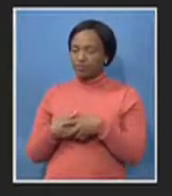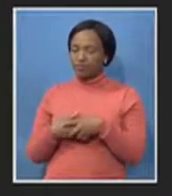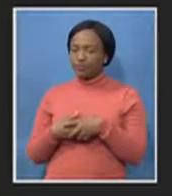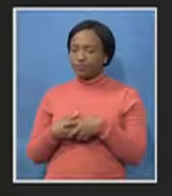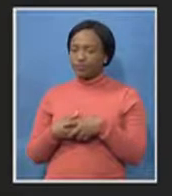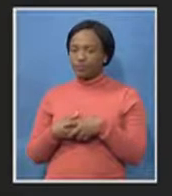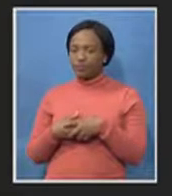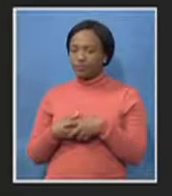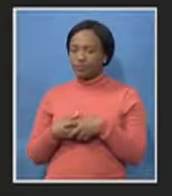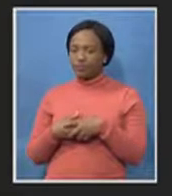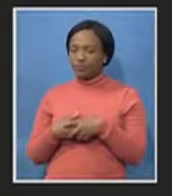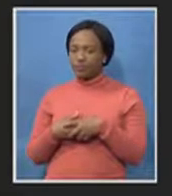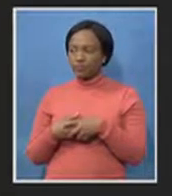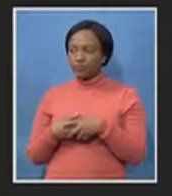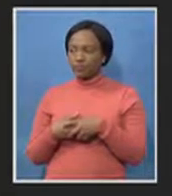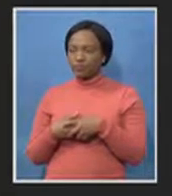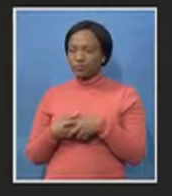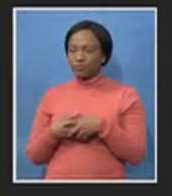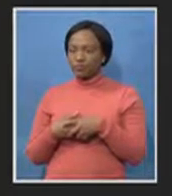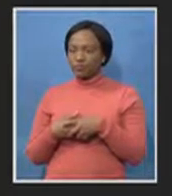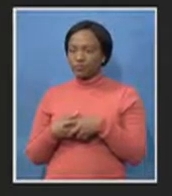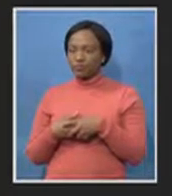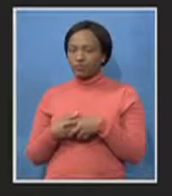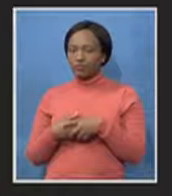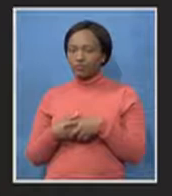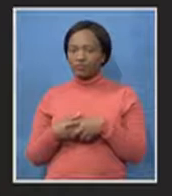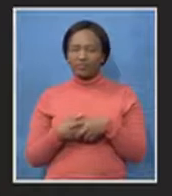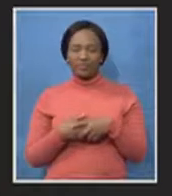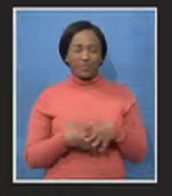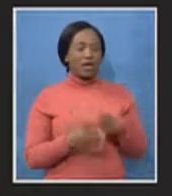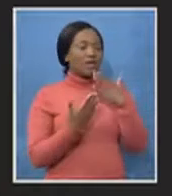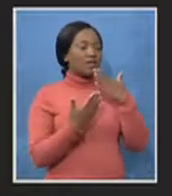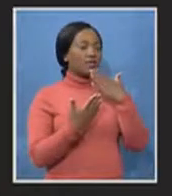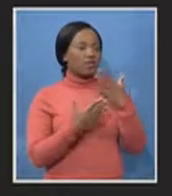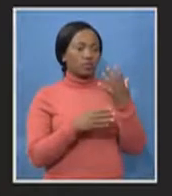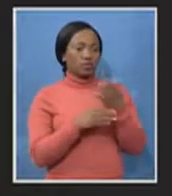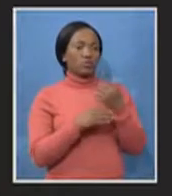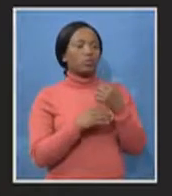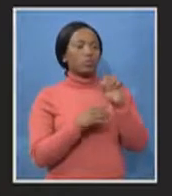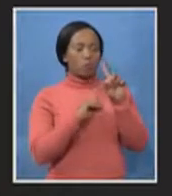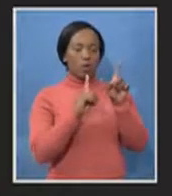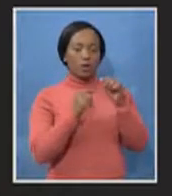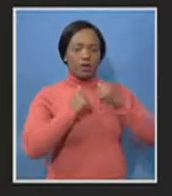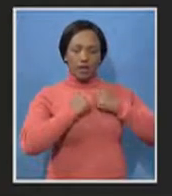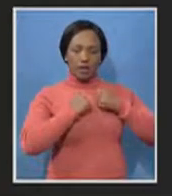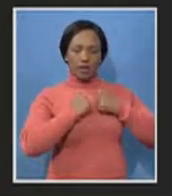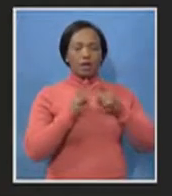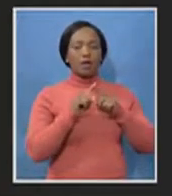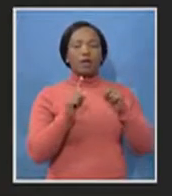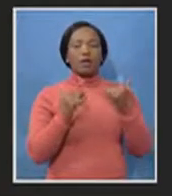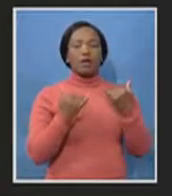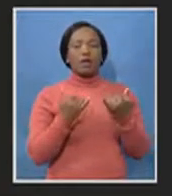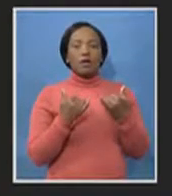Sorry about that. Thank you for taking my question. I'm just wondering if you can talk a bit more about